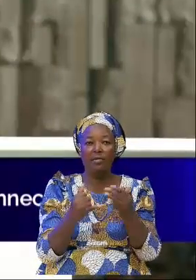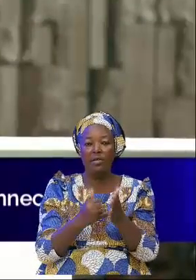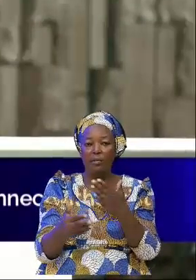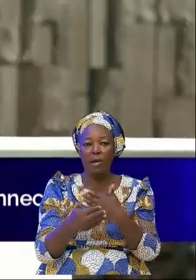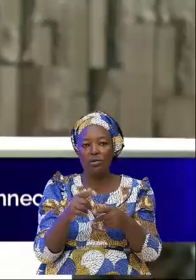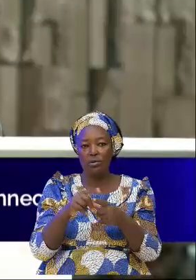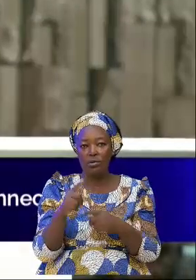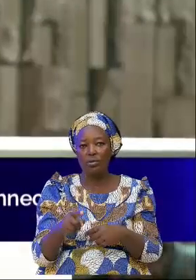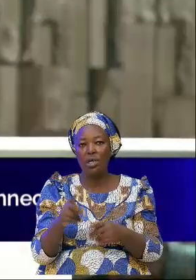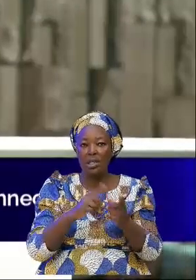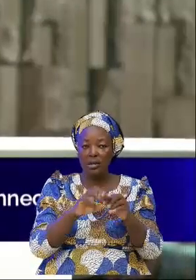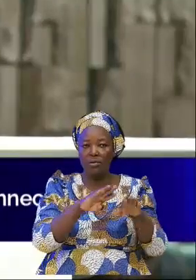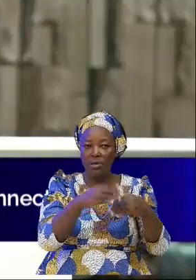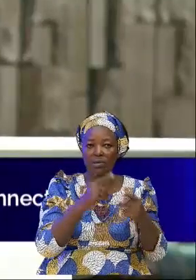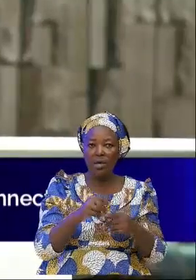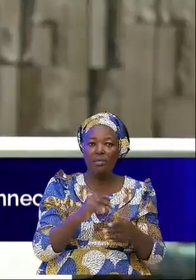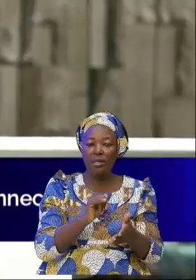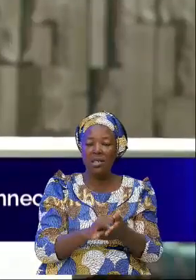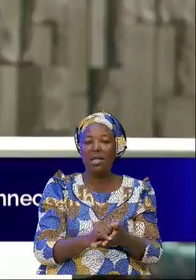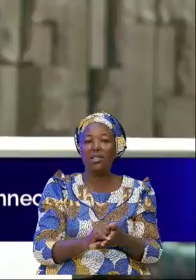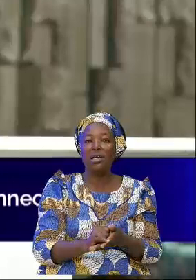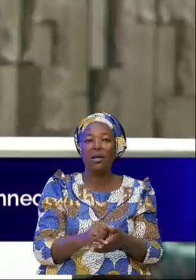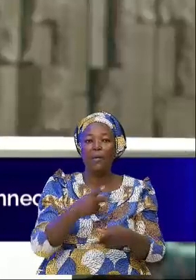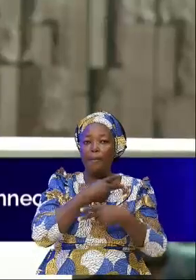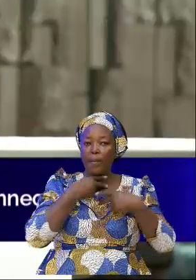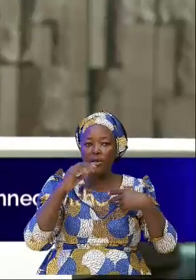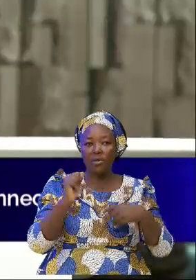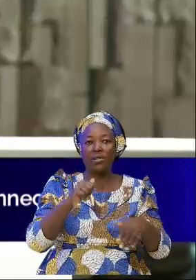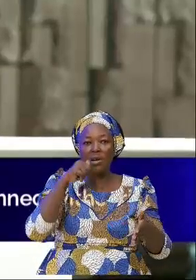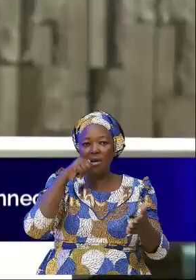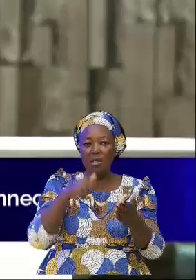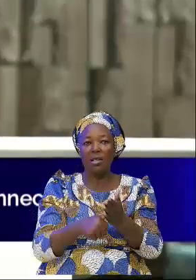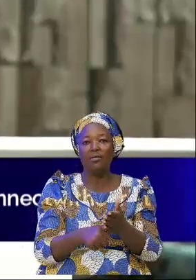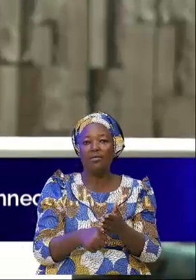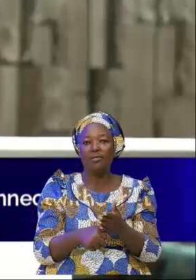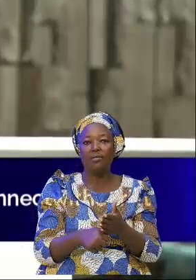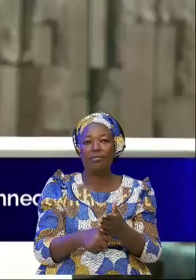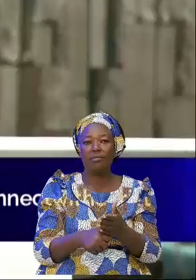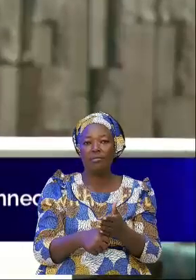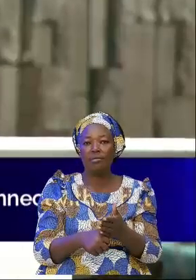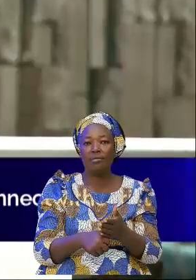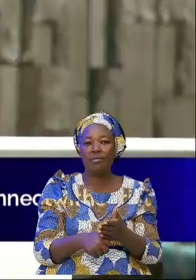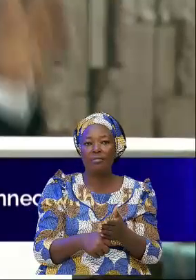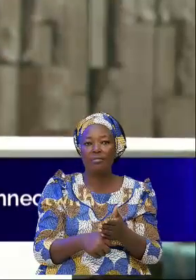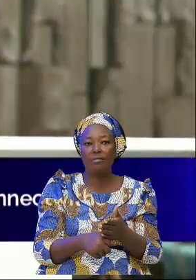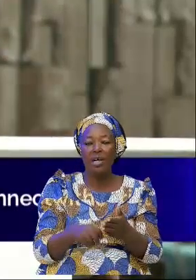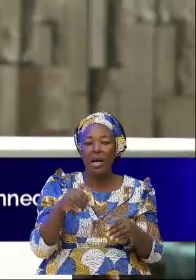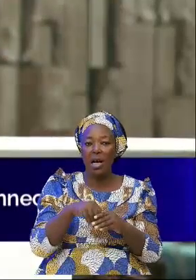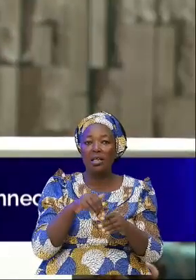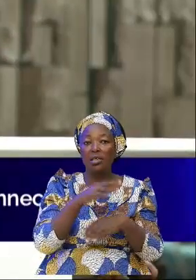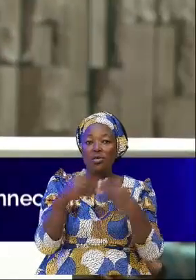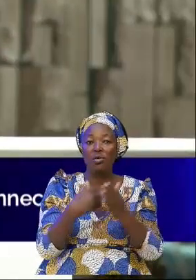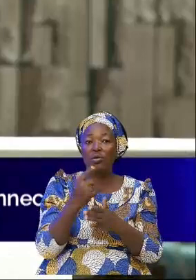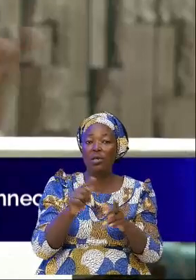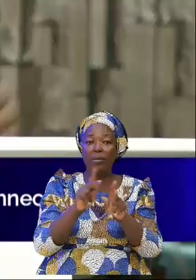the card, they give you back, then you give them the Converse package. And in all the location,